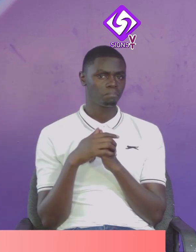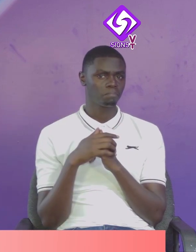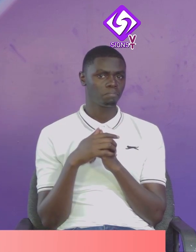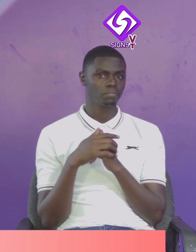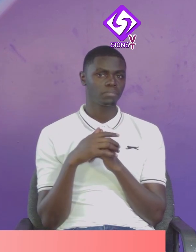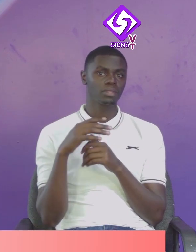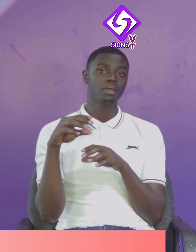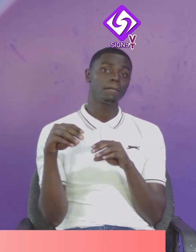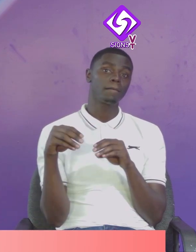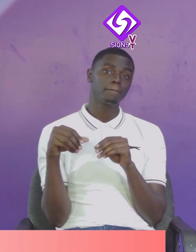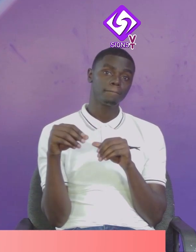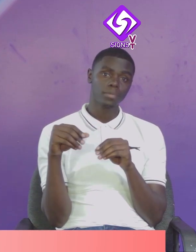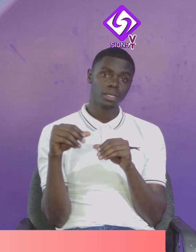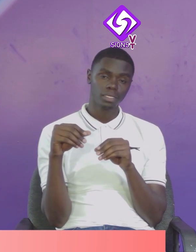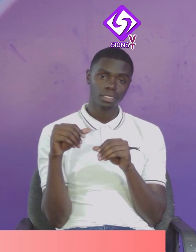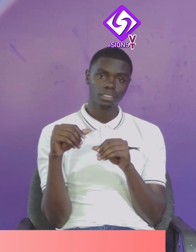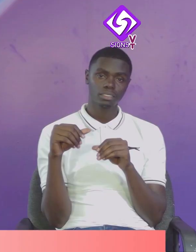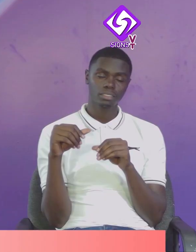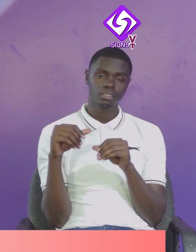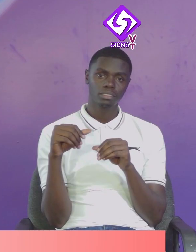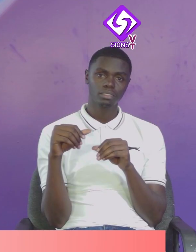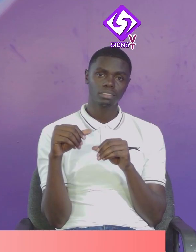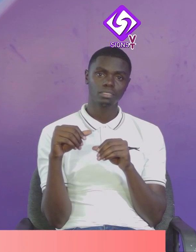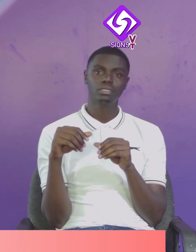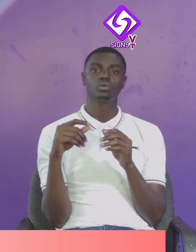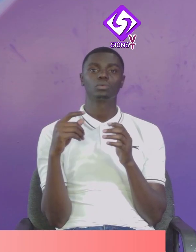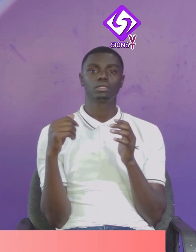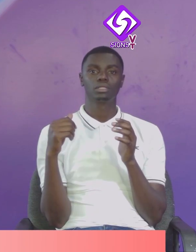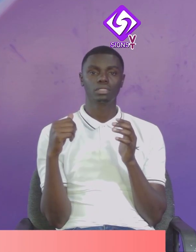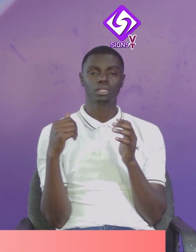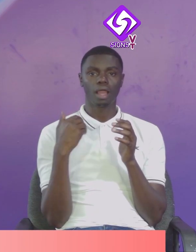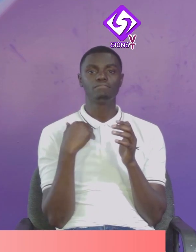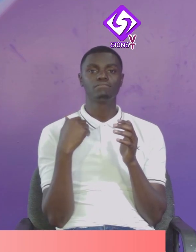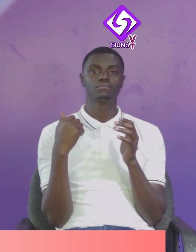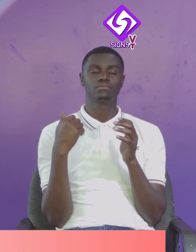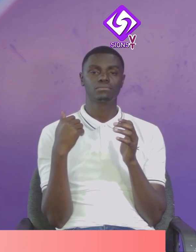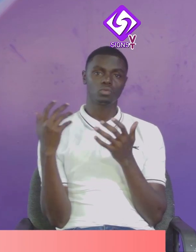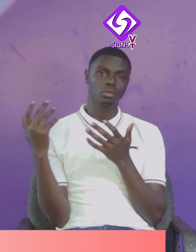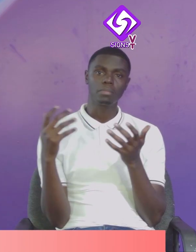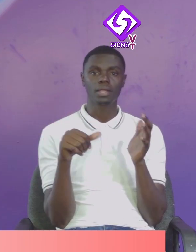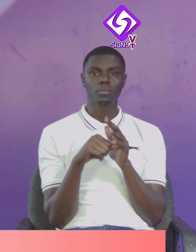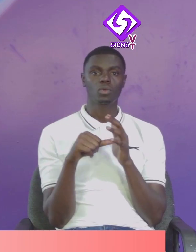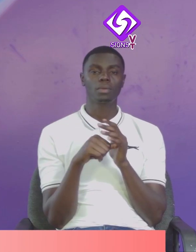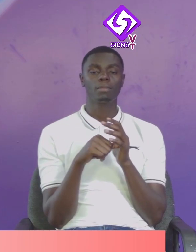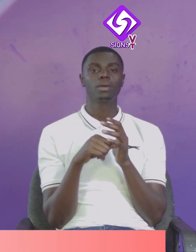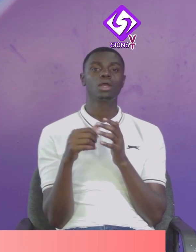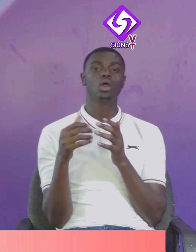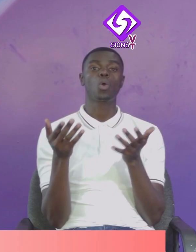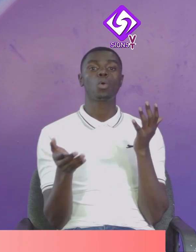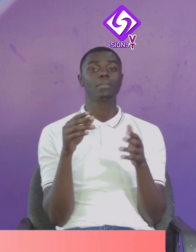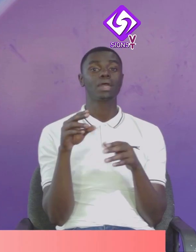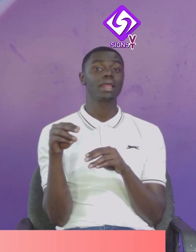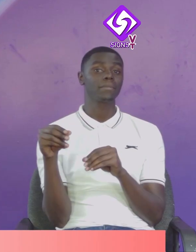Bandari will still cause a lot of problems for Bidco. Yes. Because even when you compare Bandari, despite